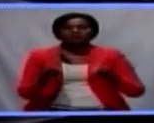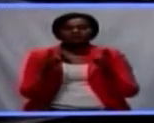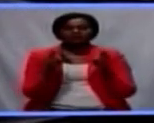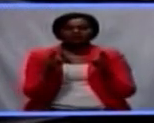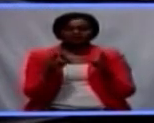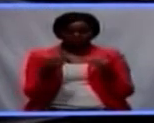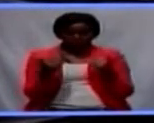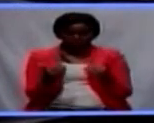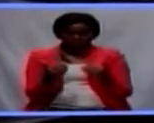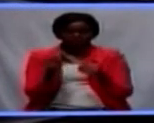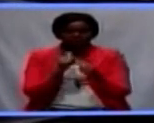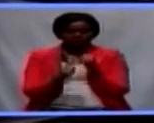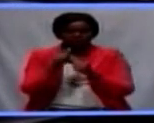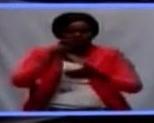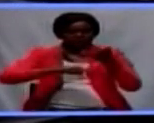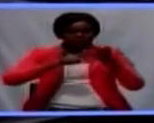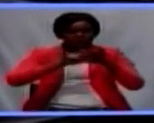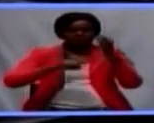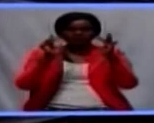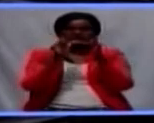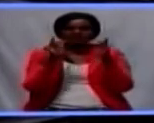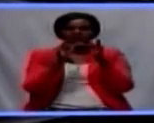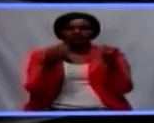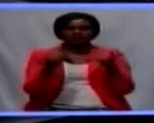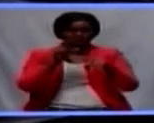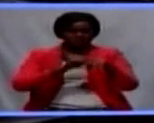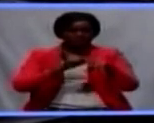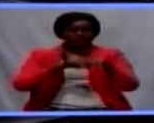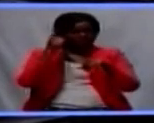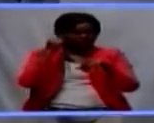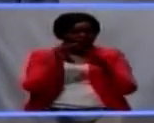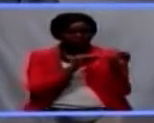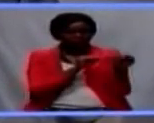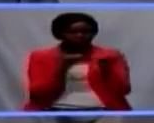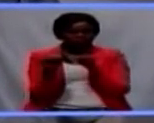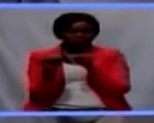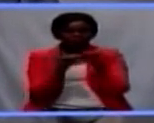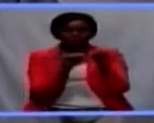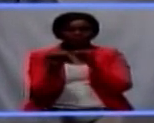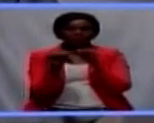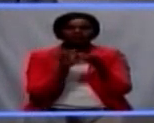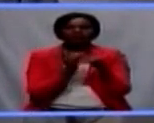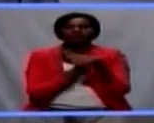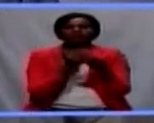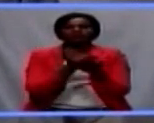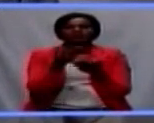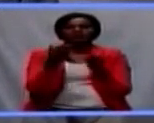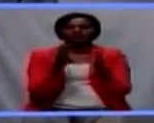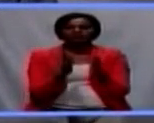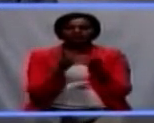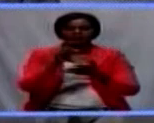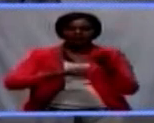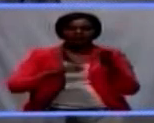the current one, which is called Tax Online. So during the migration process, our taxpayers were